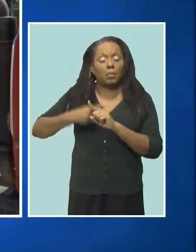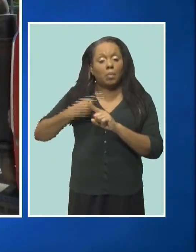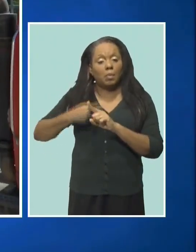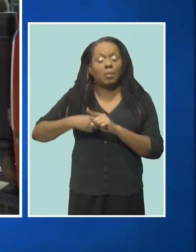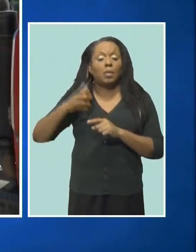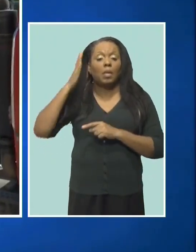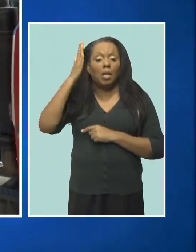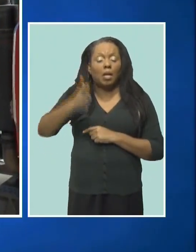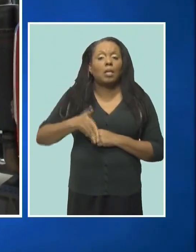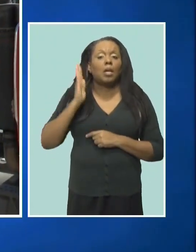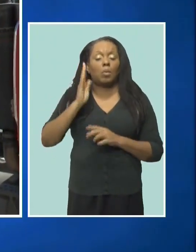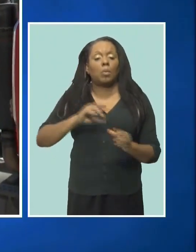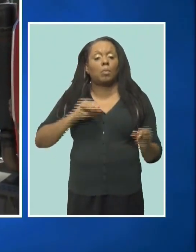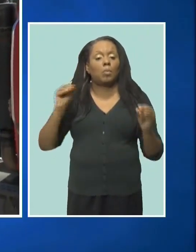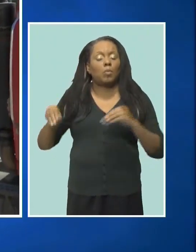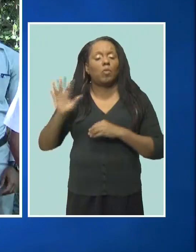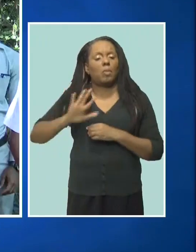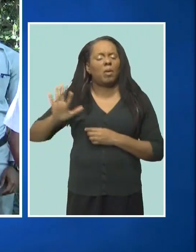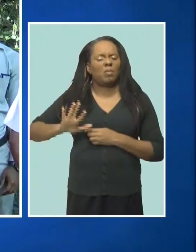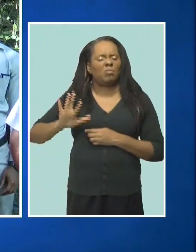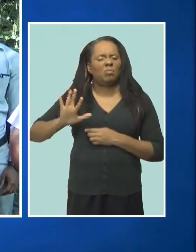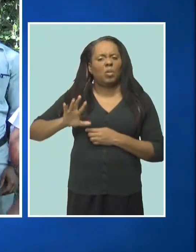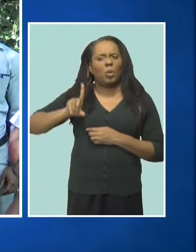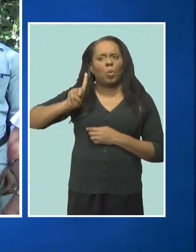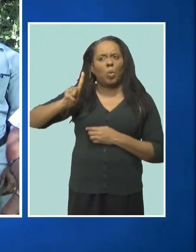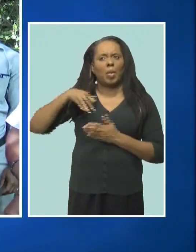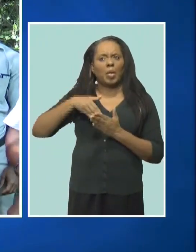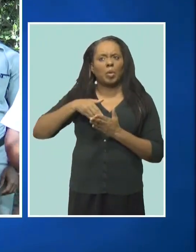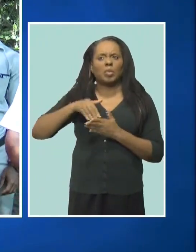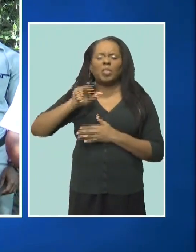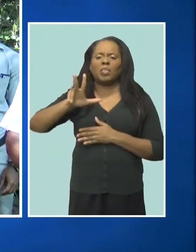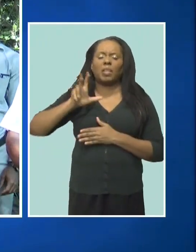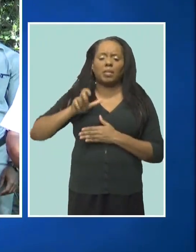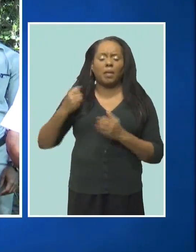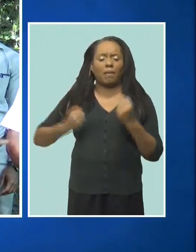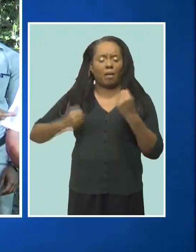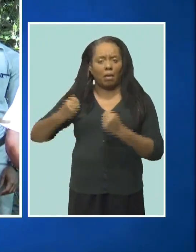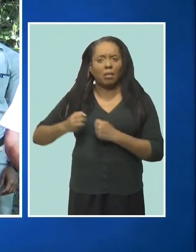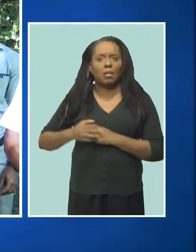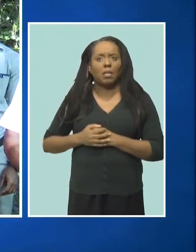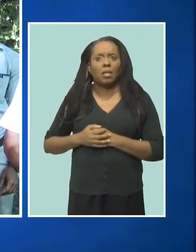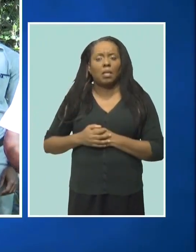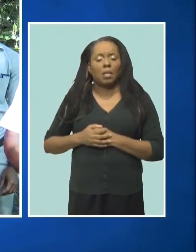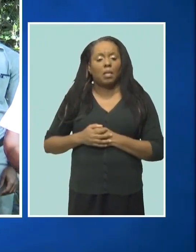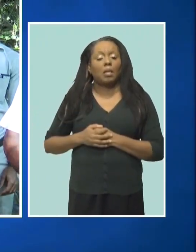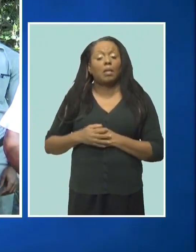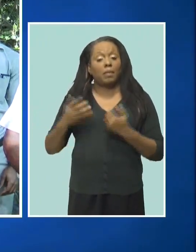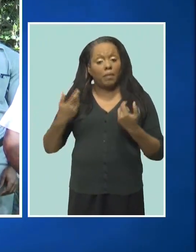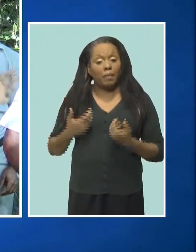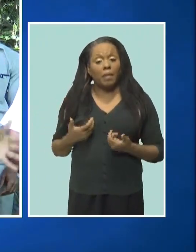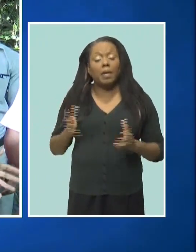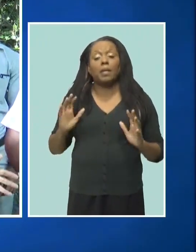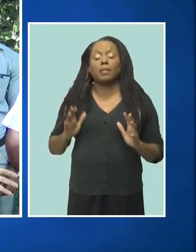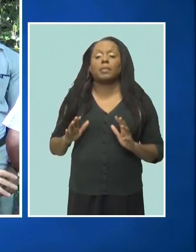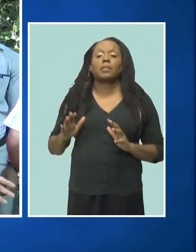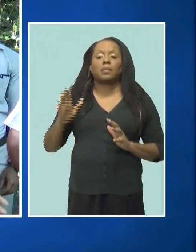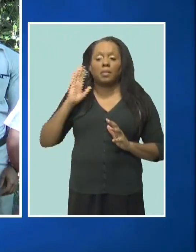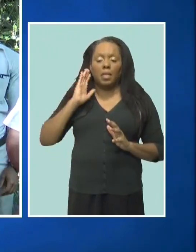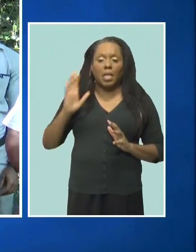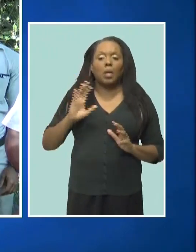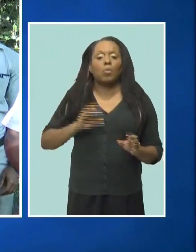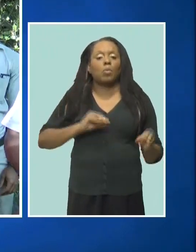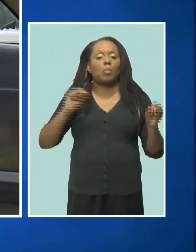1,300 vehicles. And we've already started the work in terms of doing the procurement for the next 1,300 in the new financial